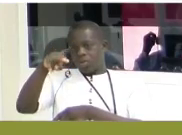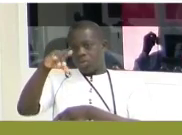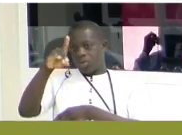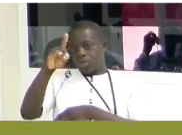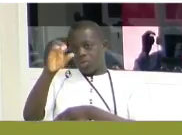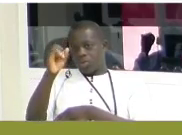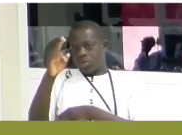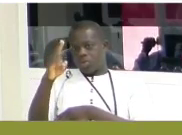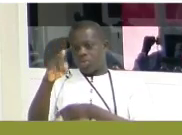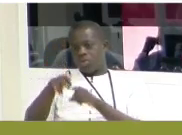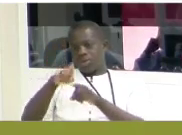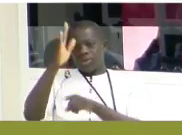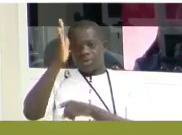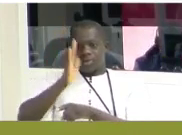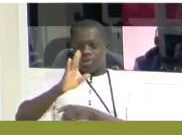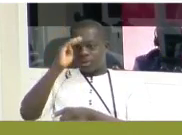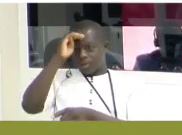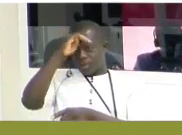Force.